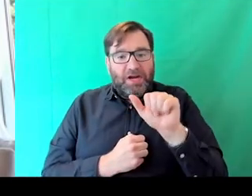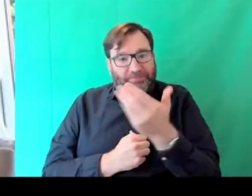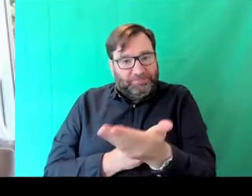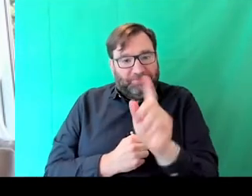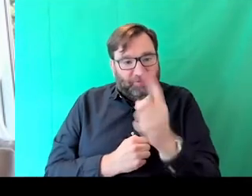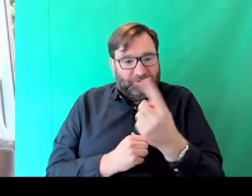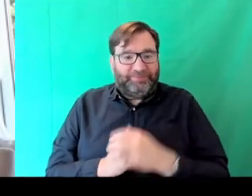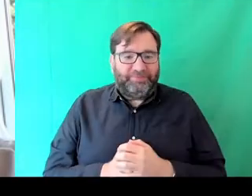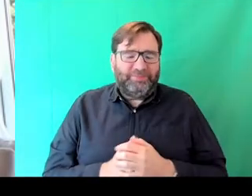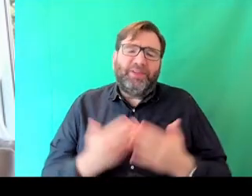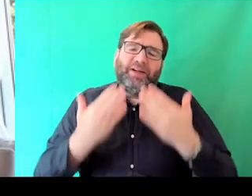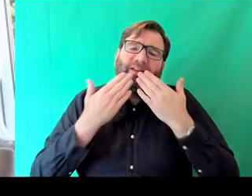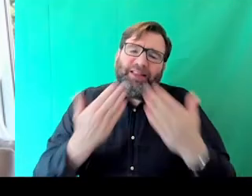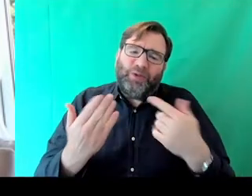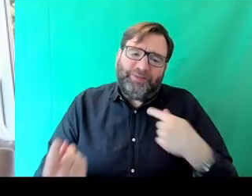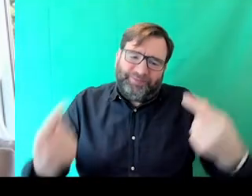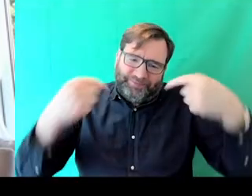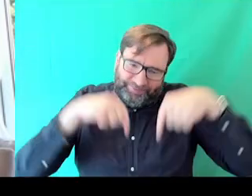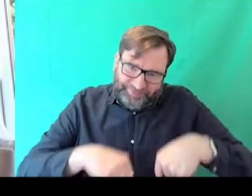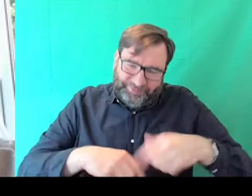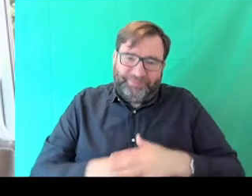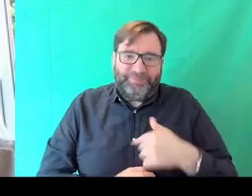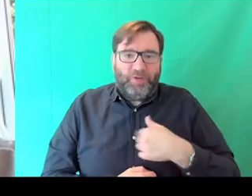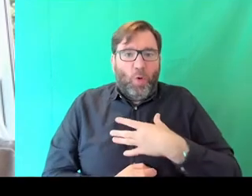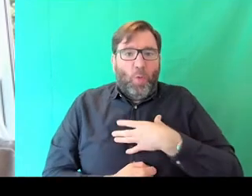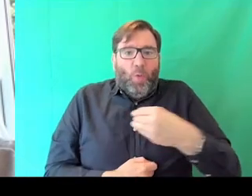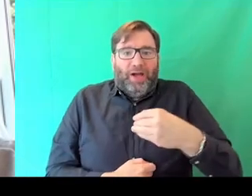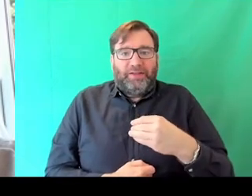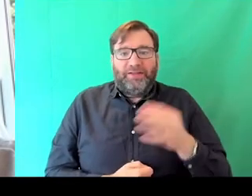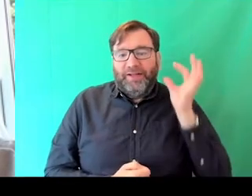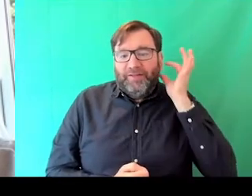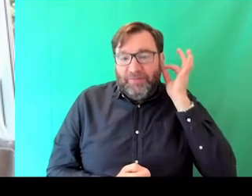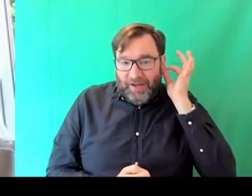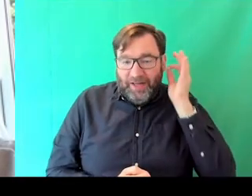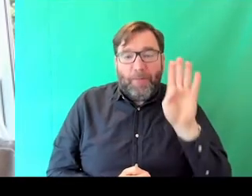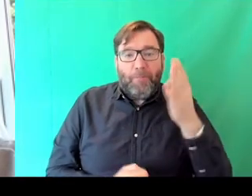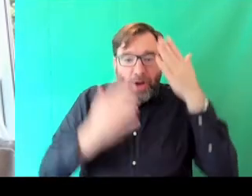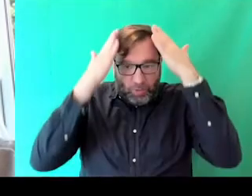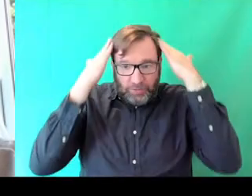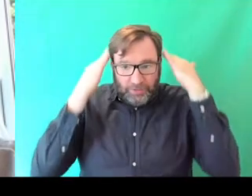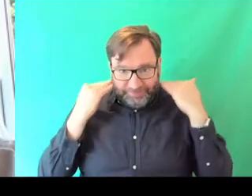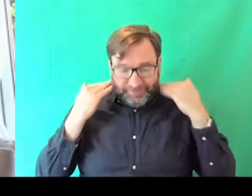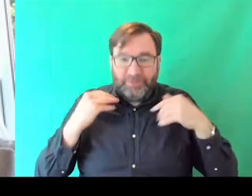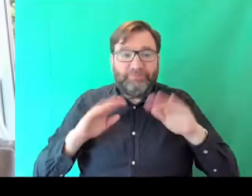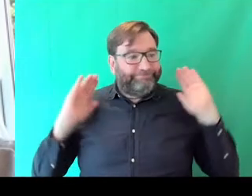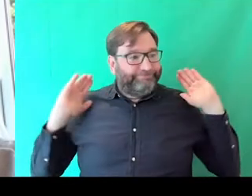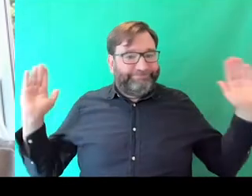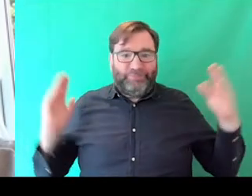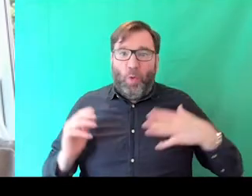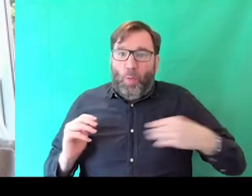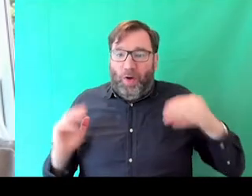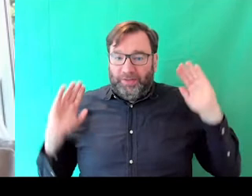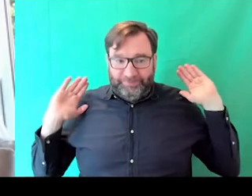for snacking, on my left side, and some pictures on my right side. I'm very excited to be here. I think being an